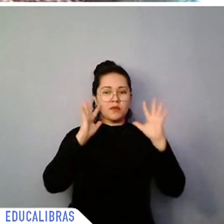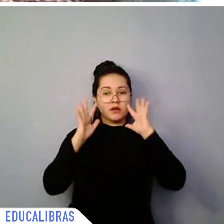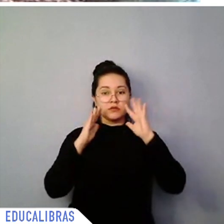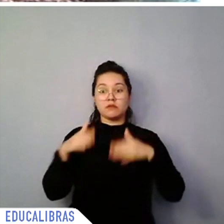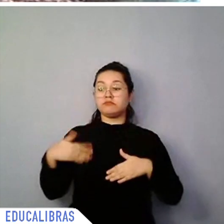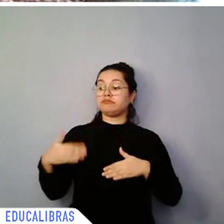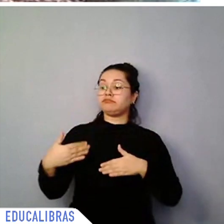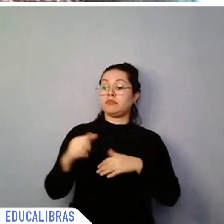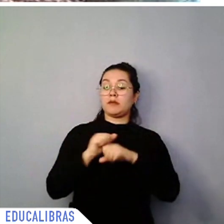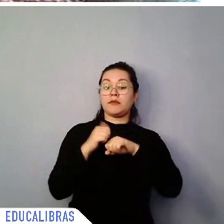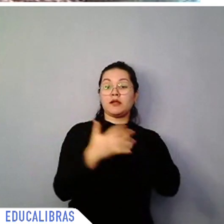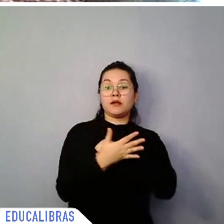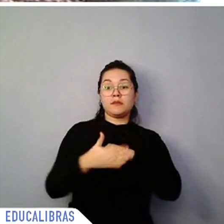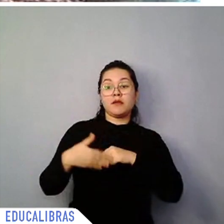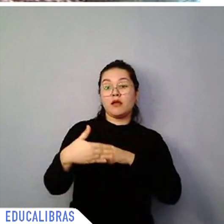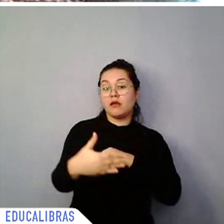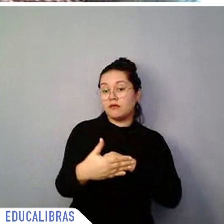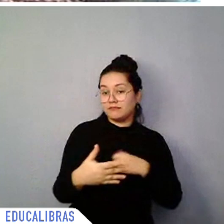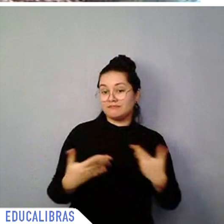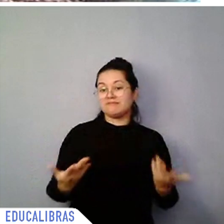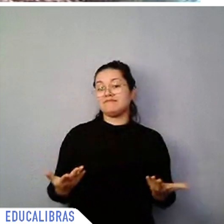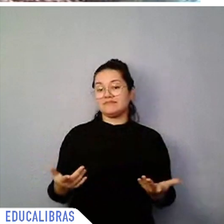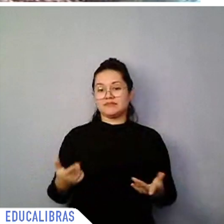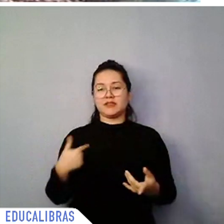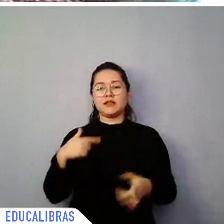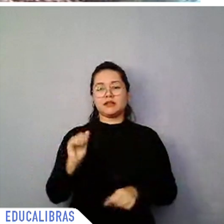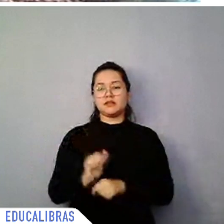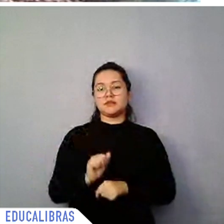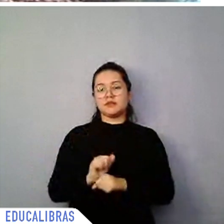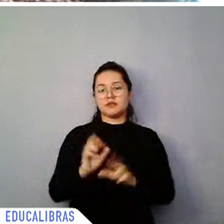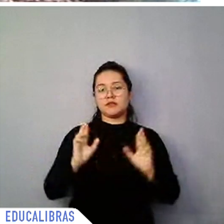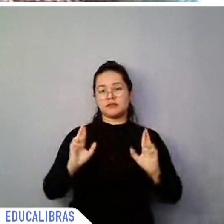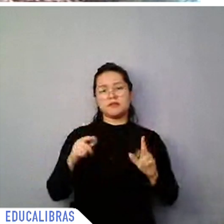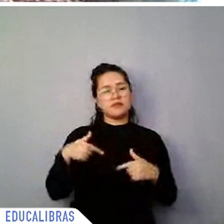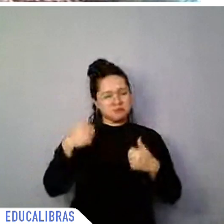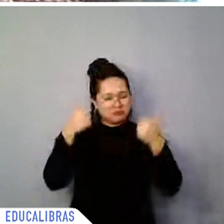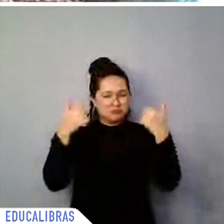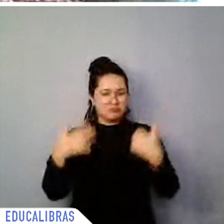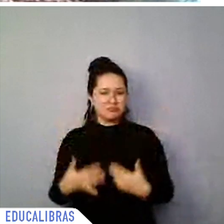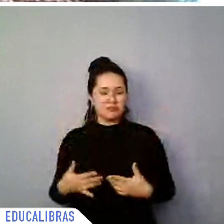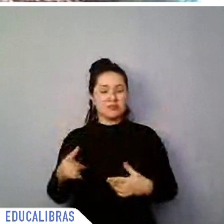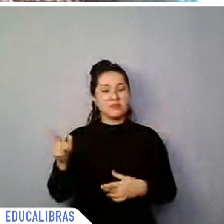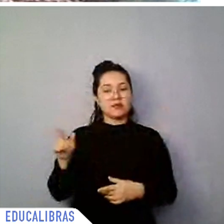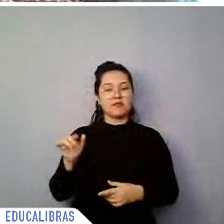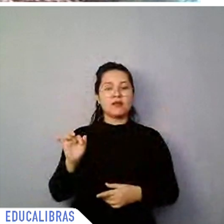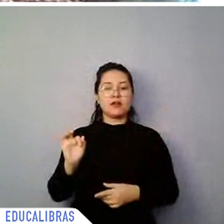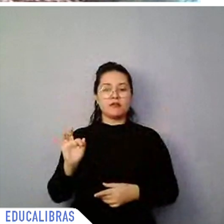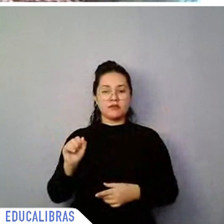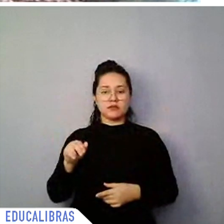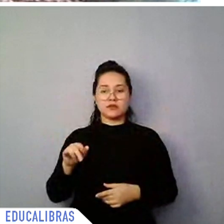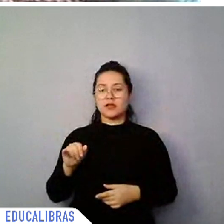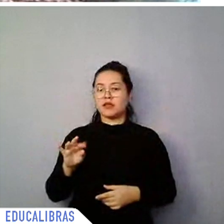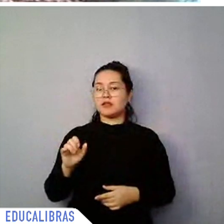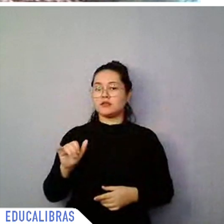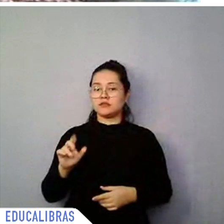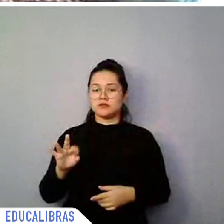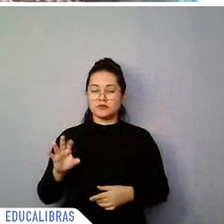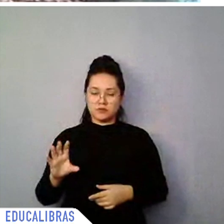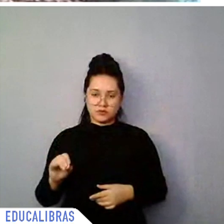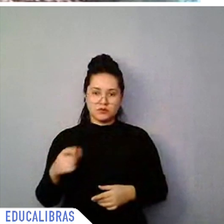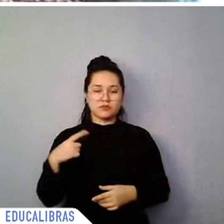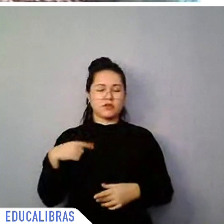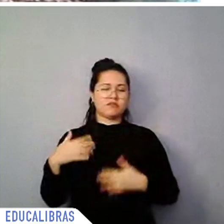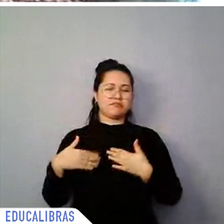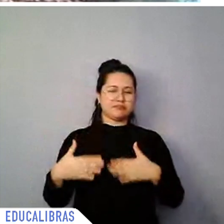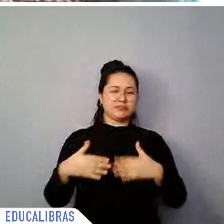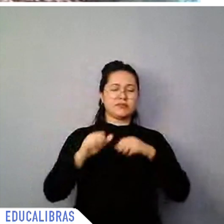and how to think of the next pandemics. And there is a study with Marcia